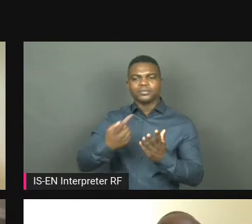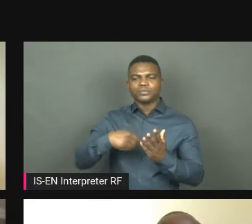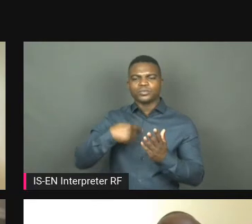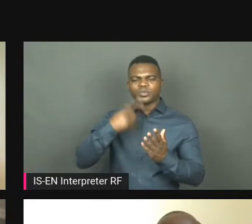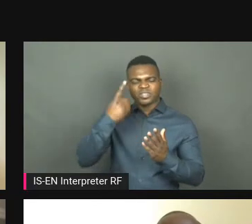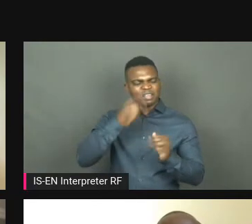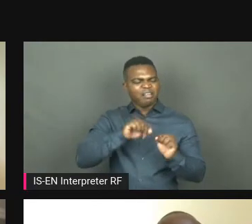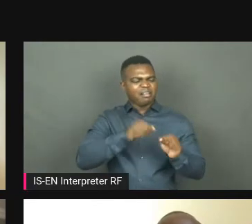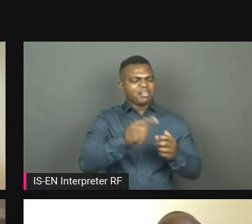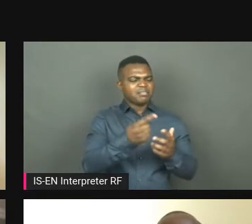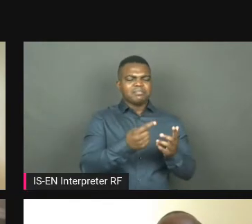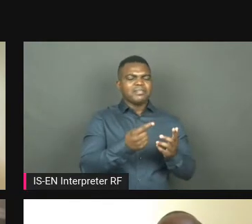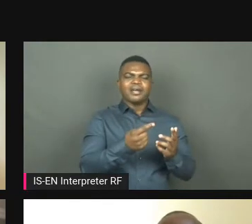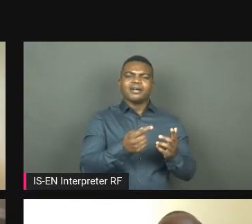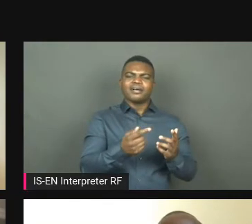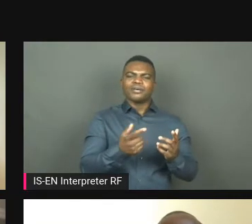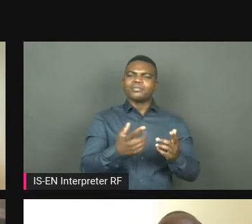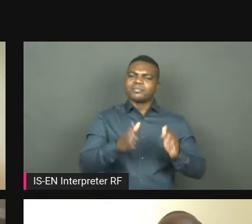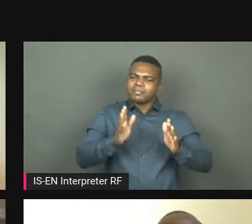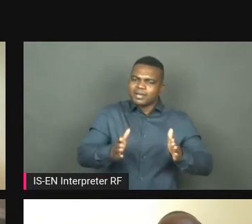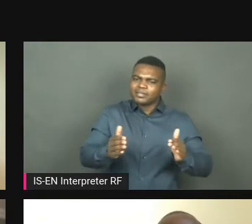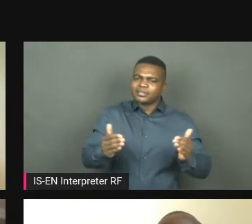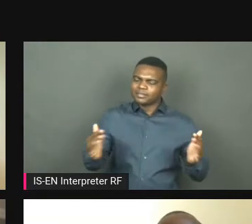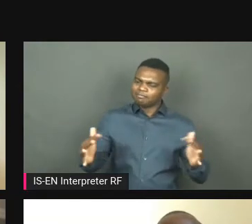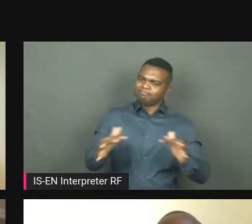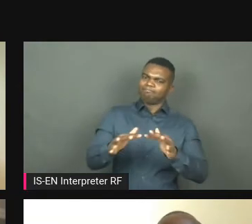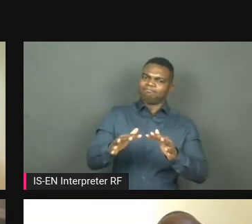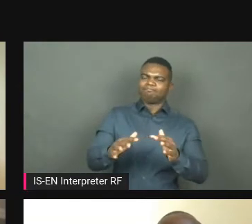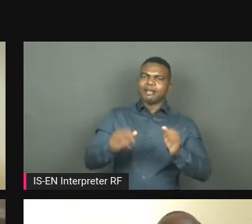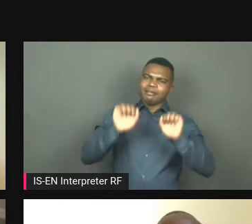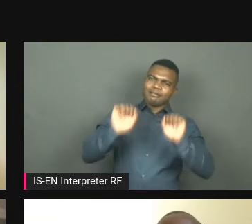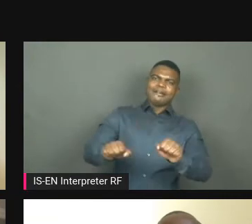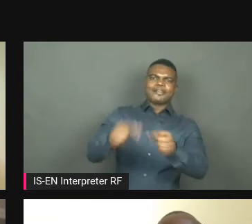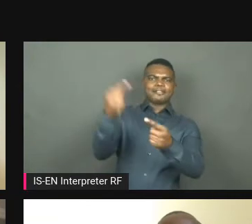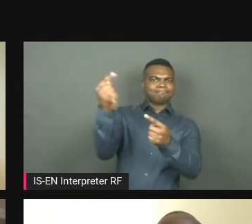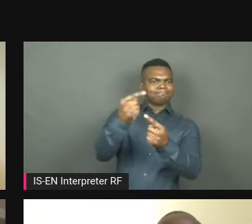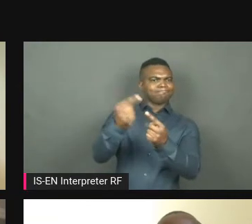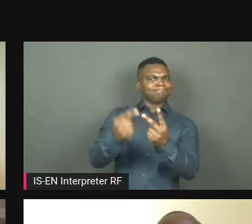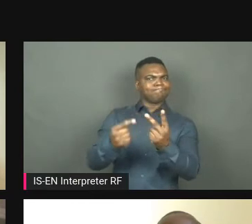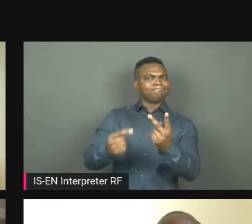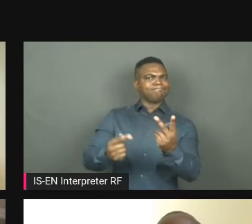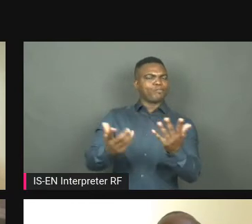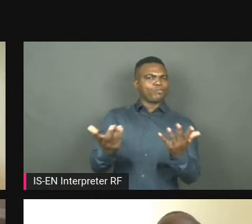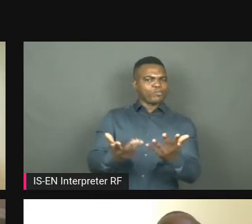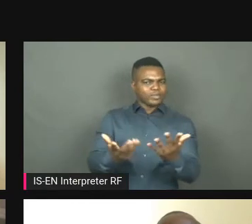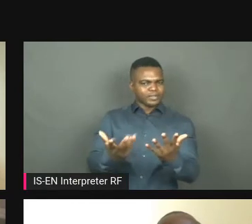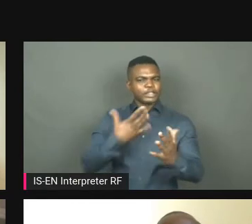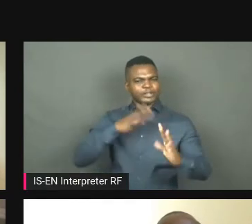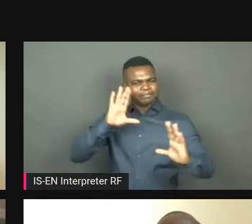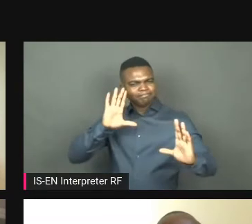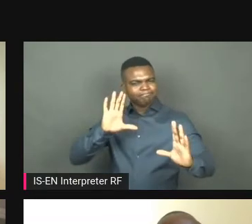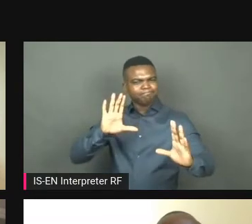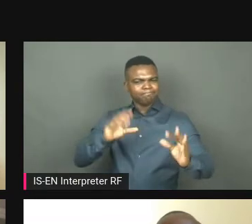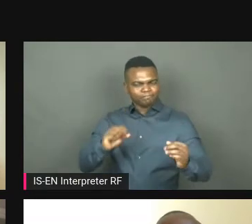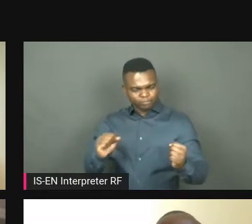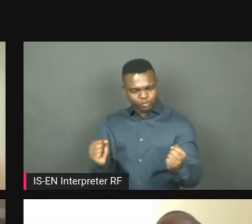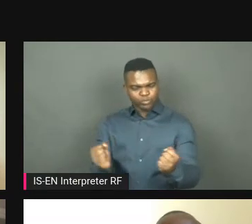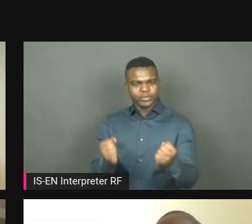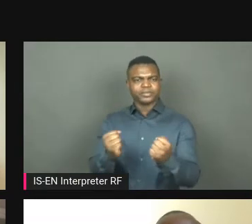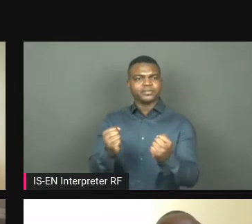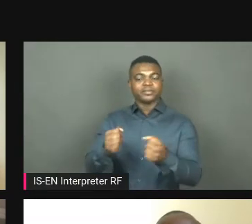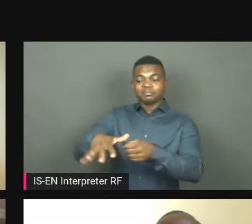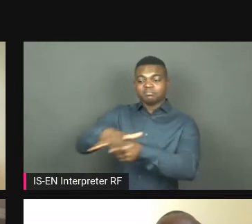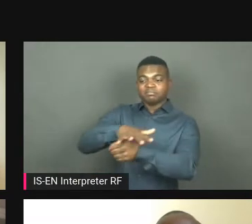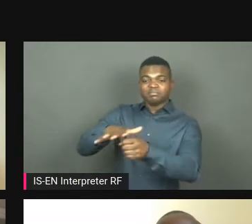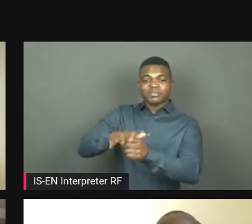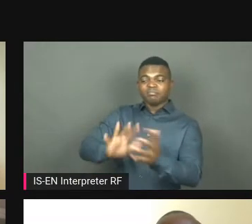something that happened overnight, that people just sort of plugged in, it all was just plugged in. And so there's a lot of that nurturing that I think